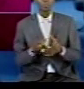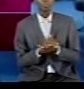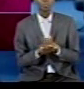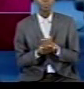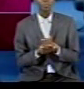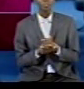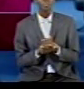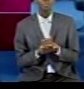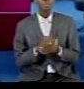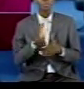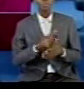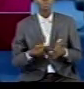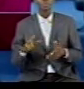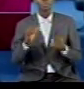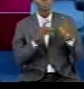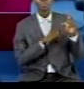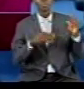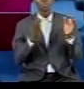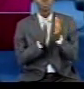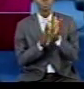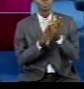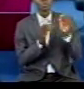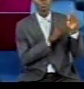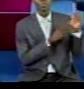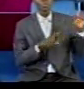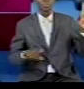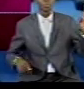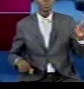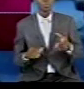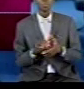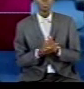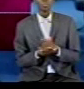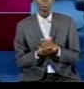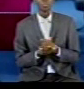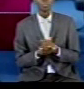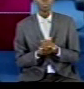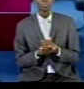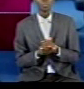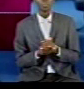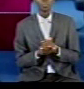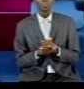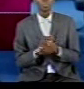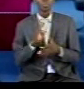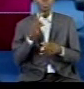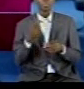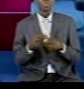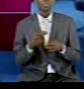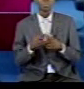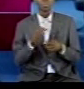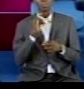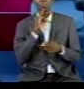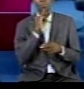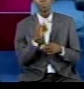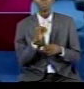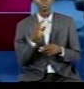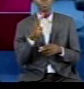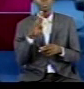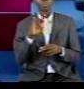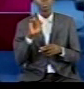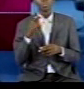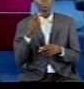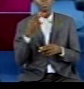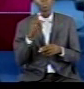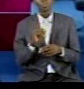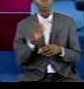Children of God, praise the Lord. My name is Sister Bright Nana. By the grace of God, I am